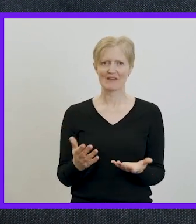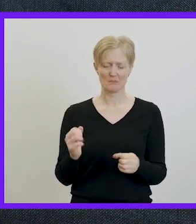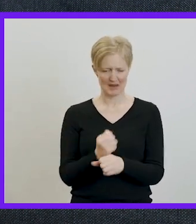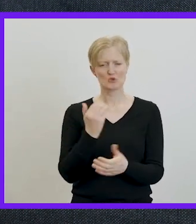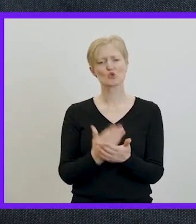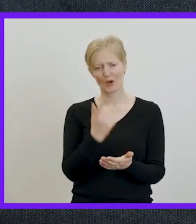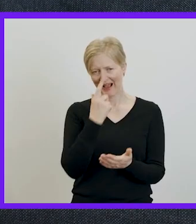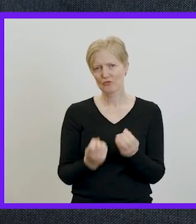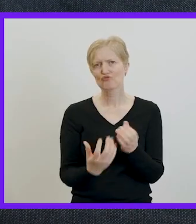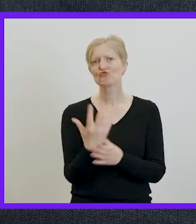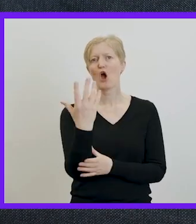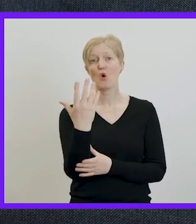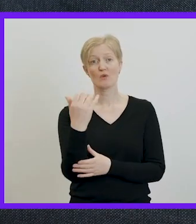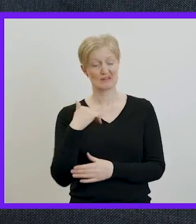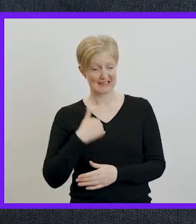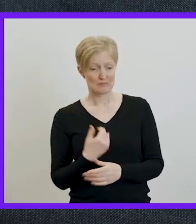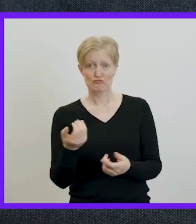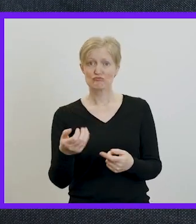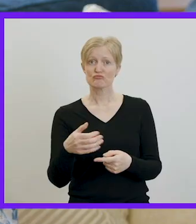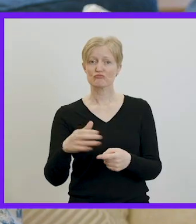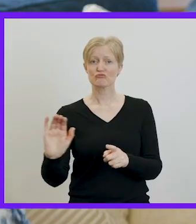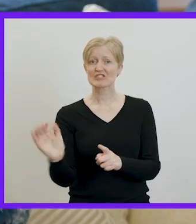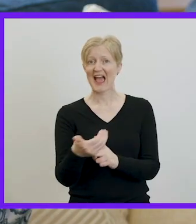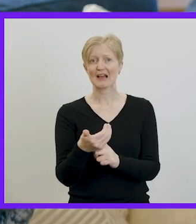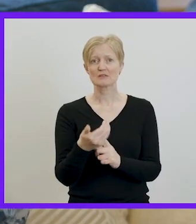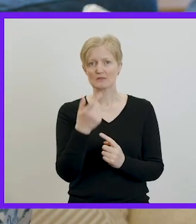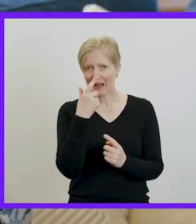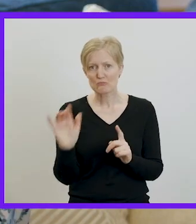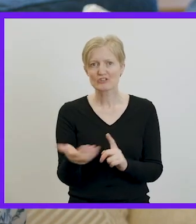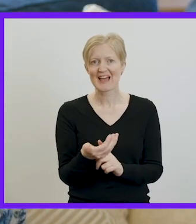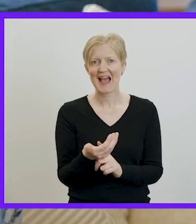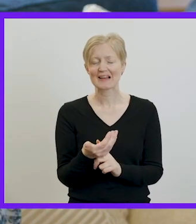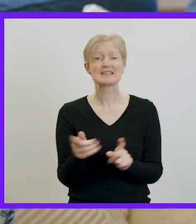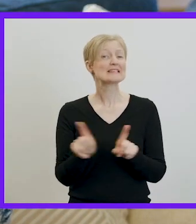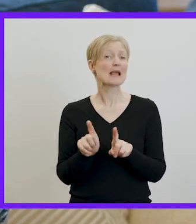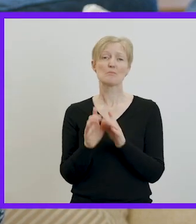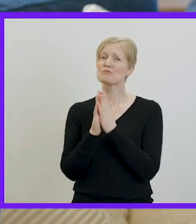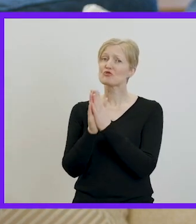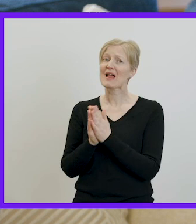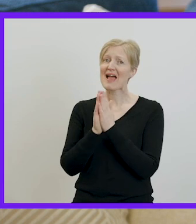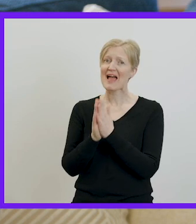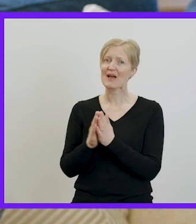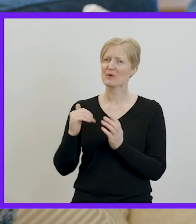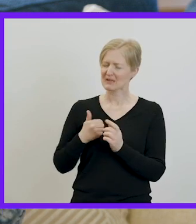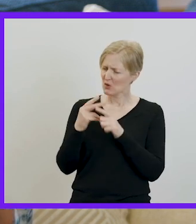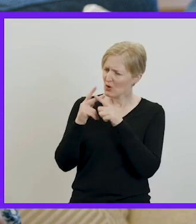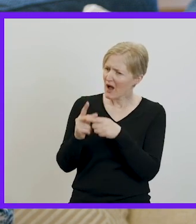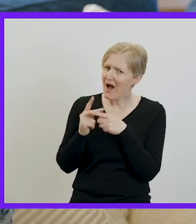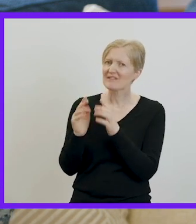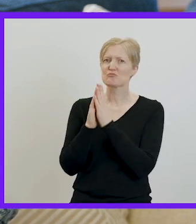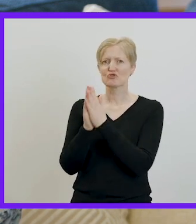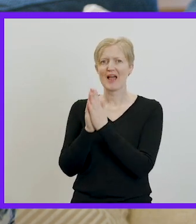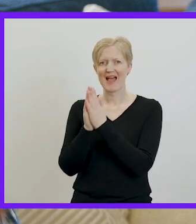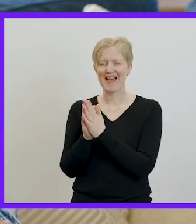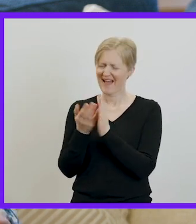it needs to be able to grow. It may need protection. So we tend it. And so what we do with our prayers is we tend them